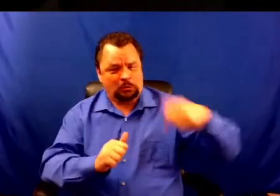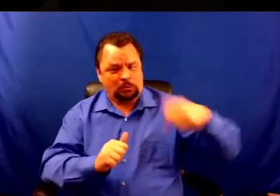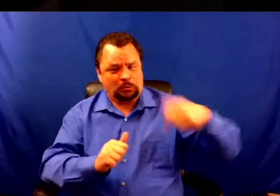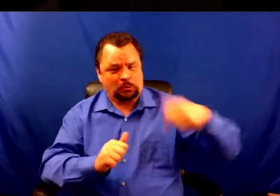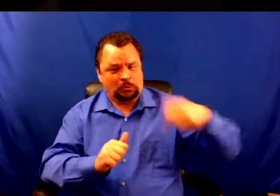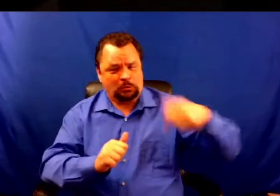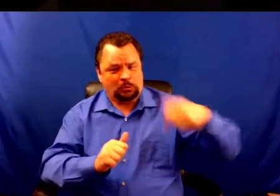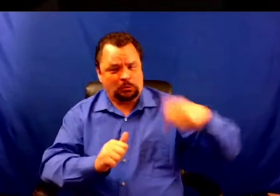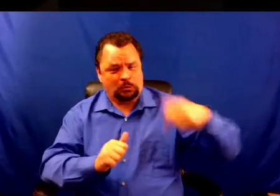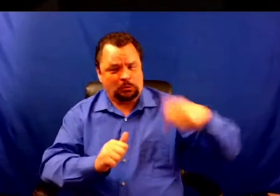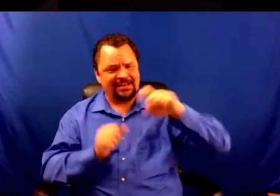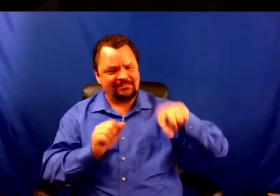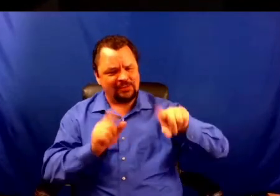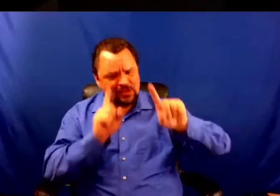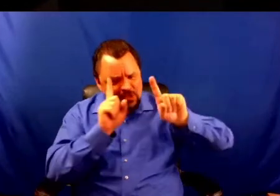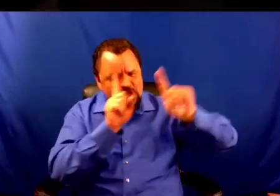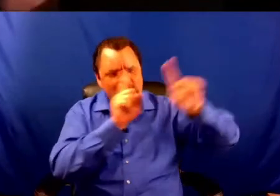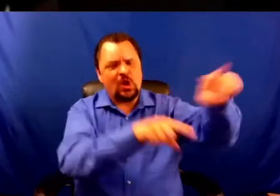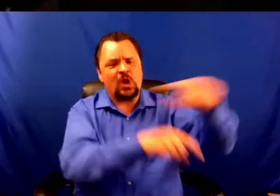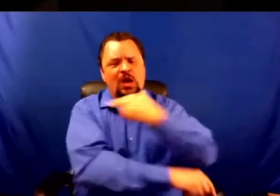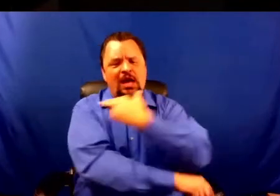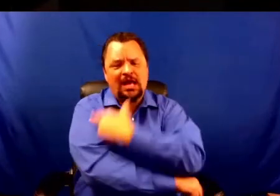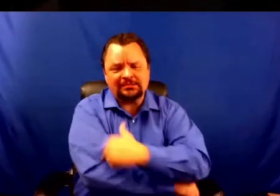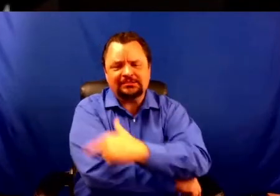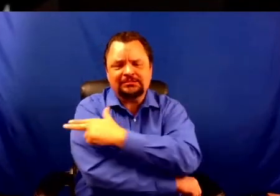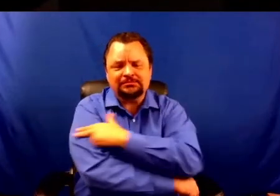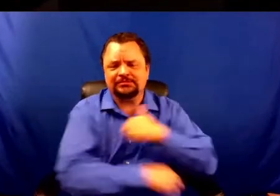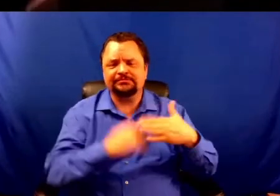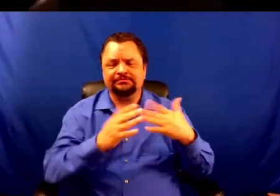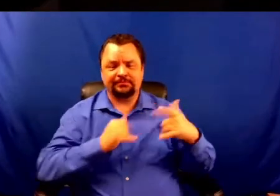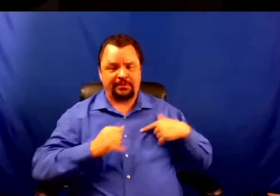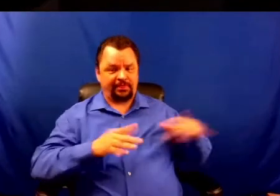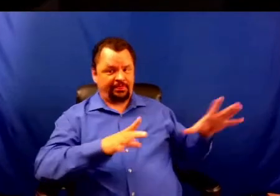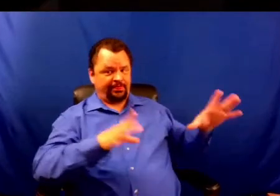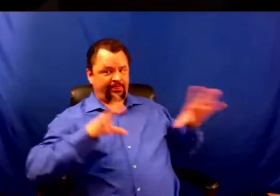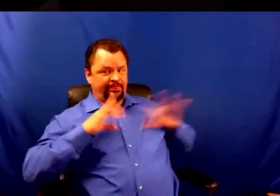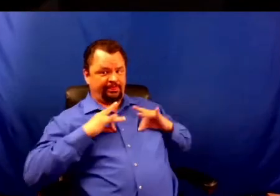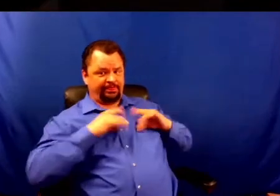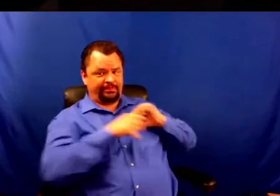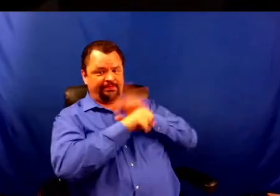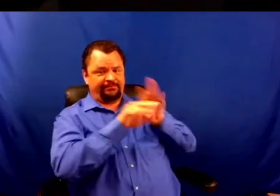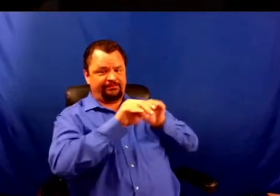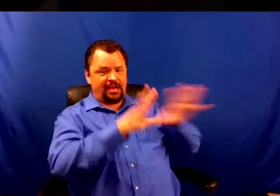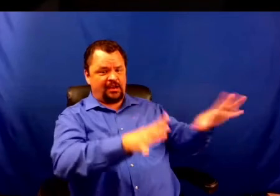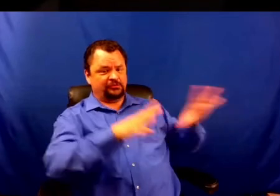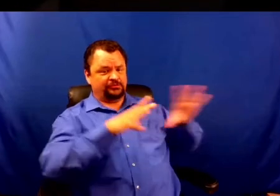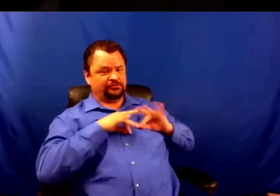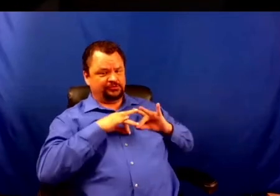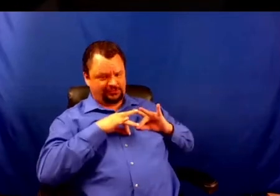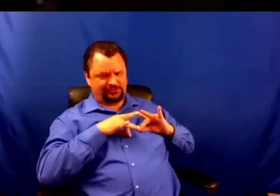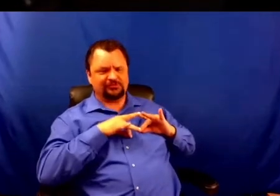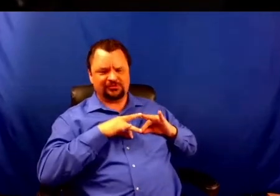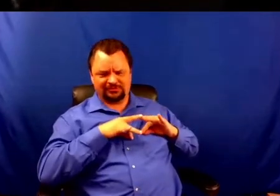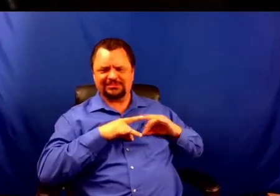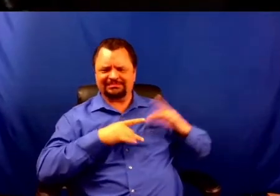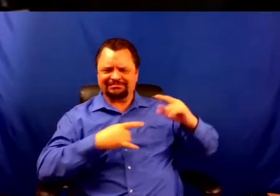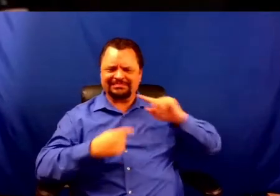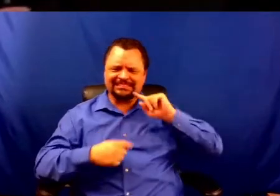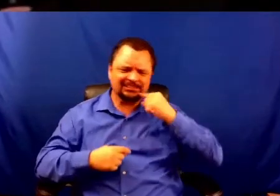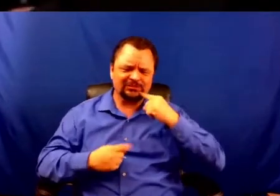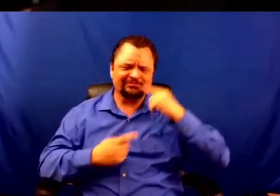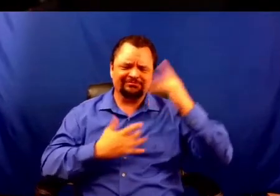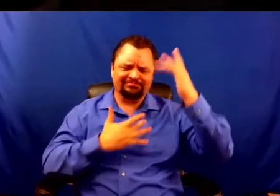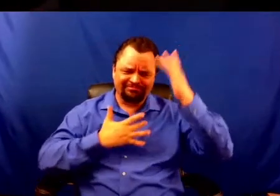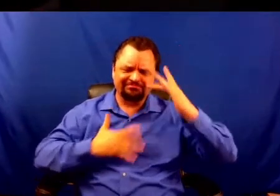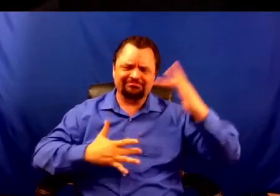vast majority of time from having to seek hospital care, even if they were to get an infection. Risk of serious